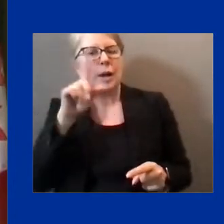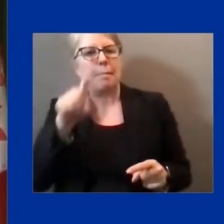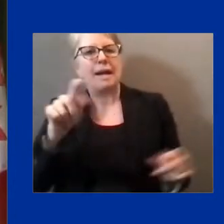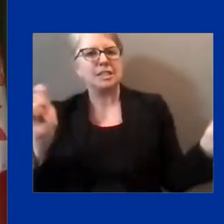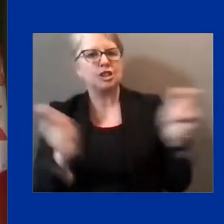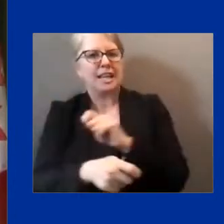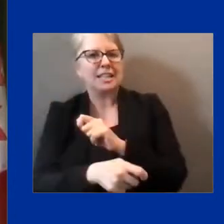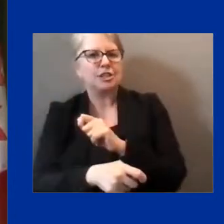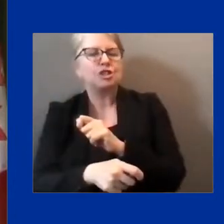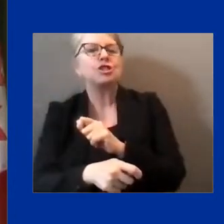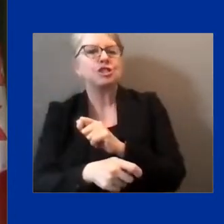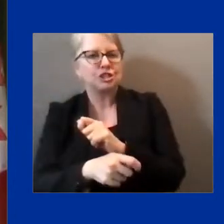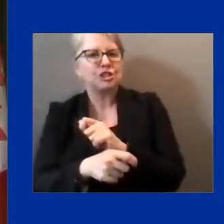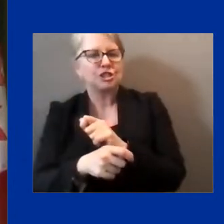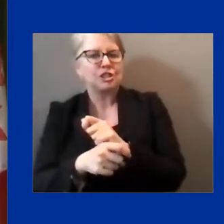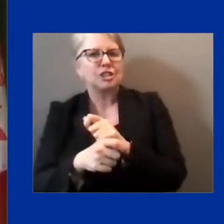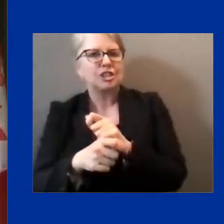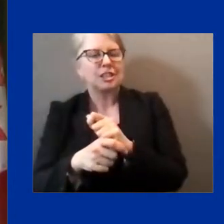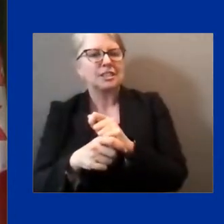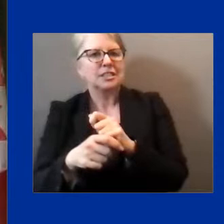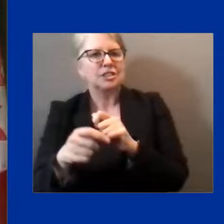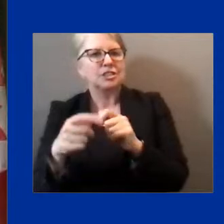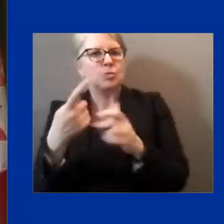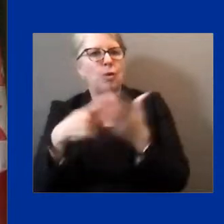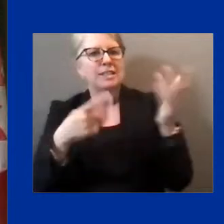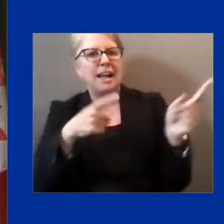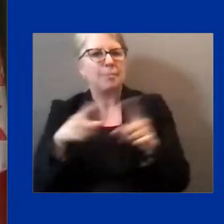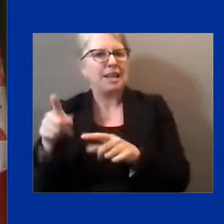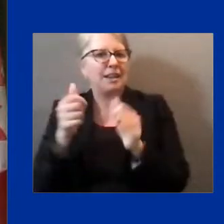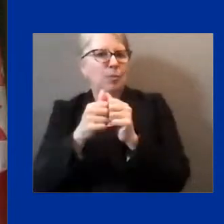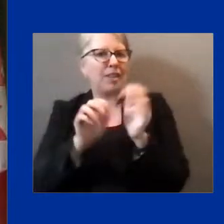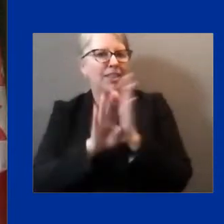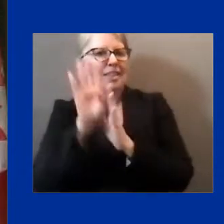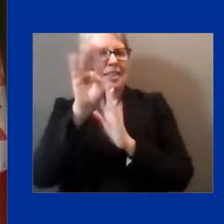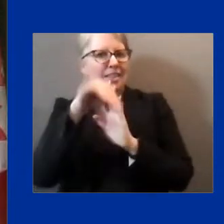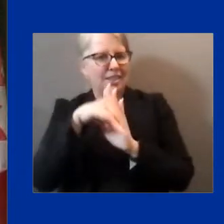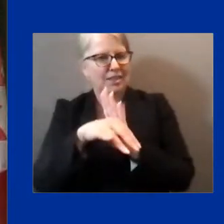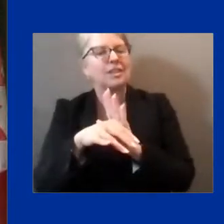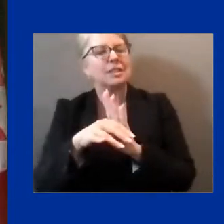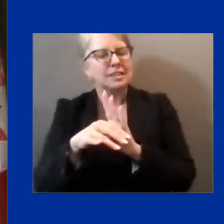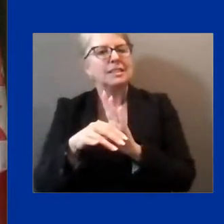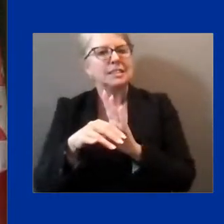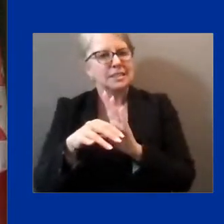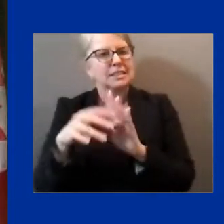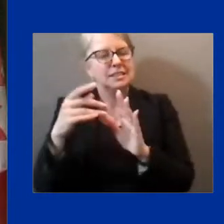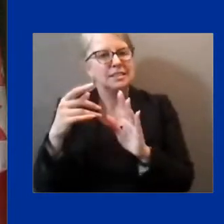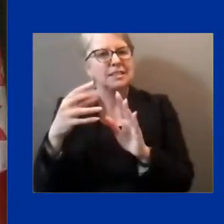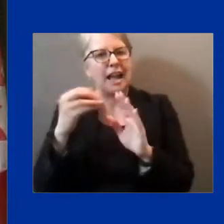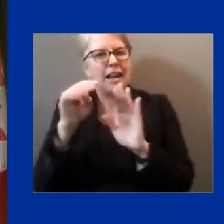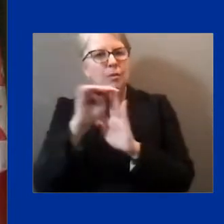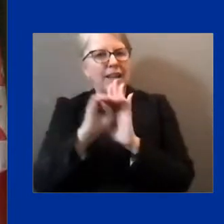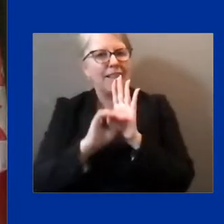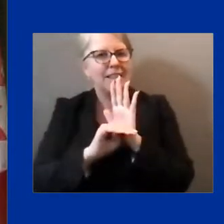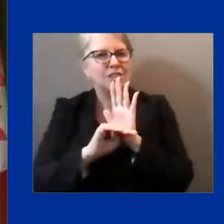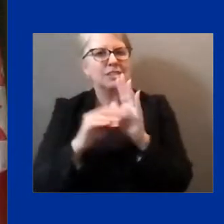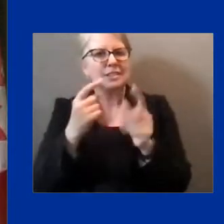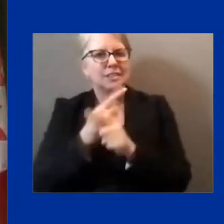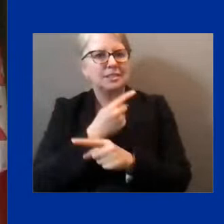to change the curve and the regulation.